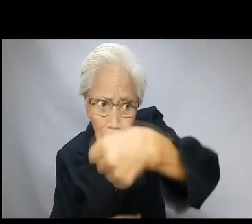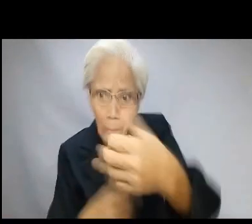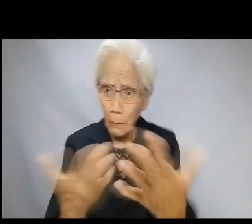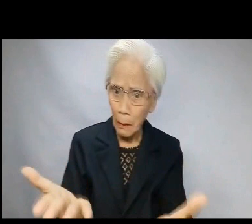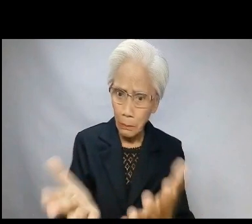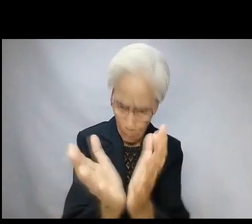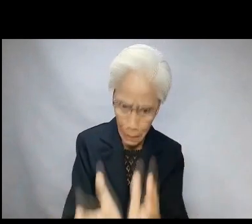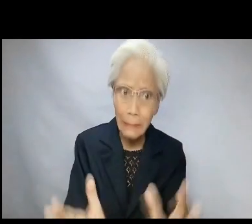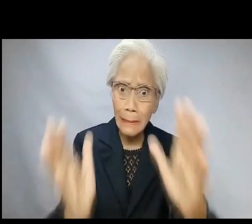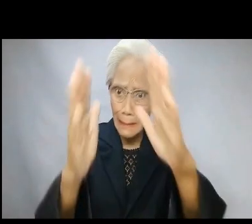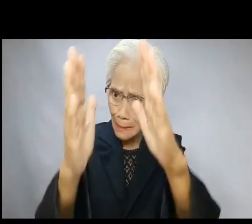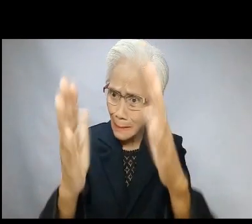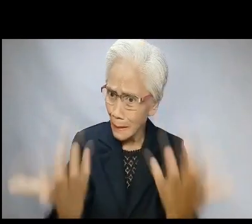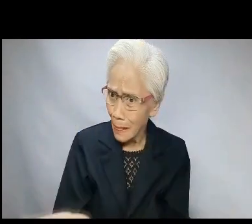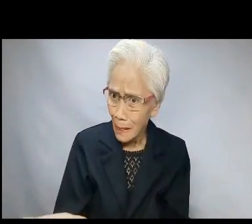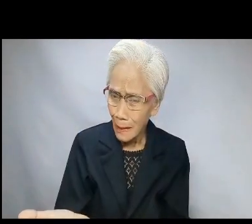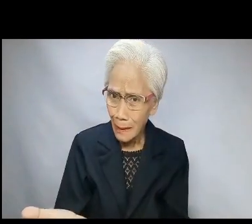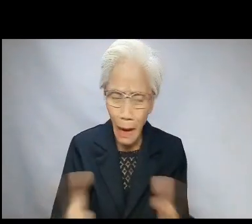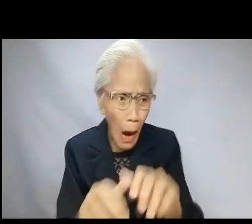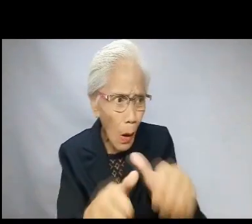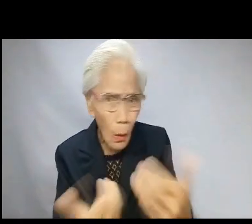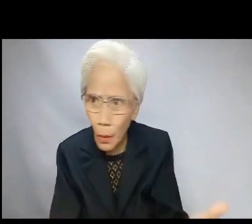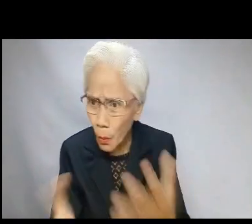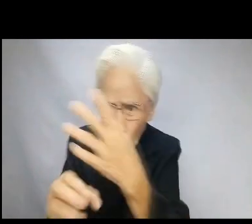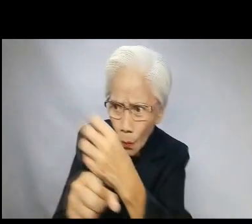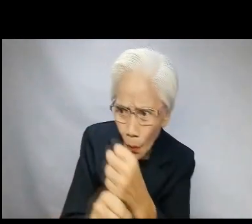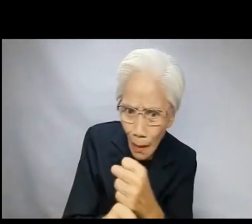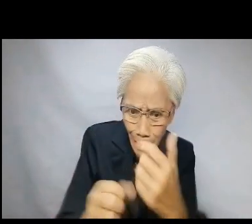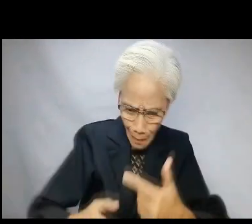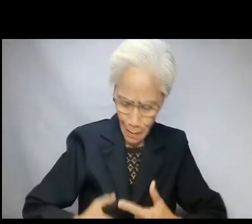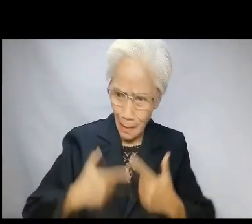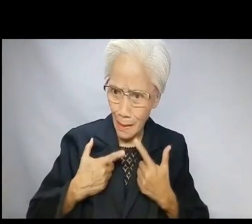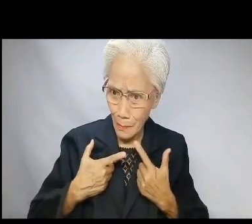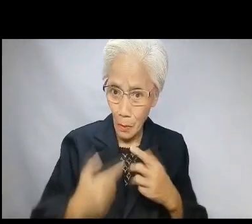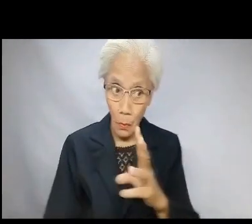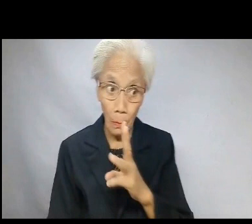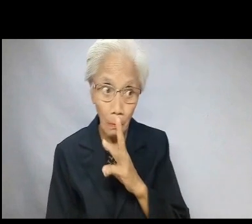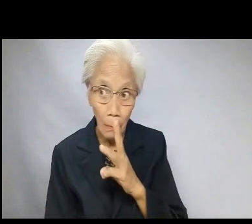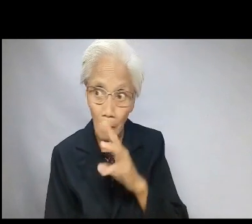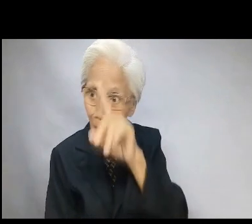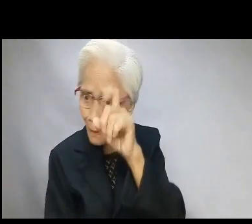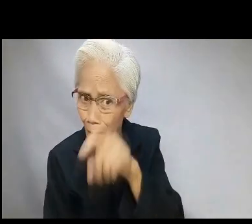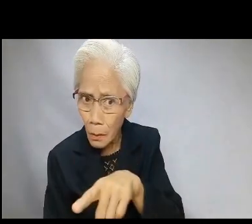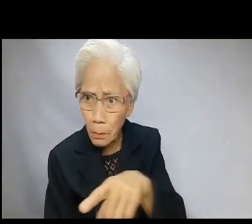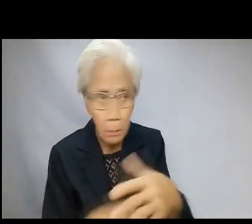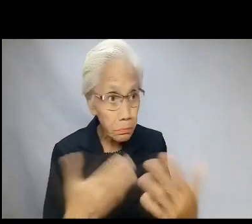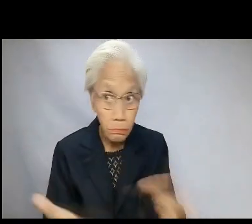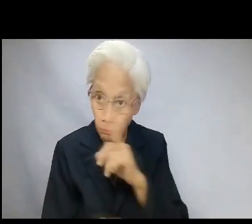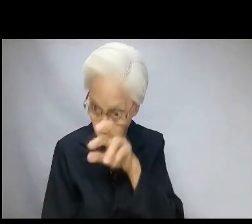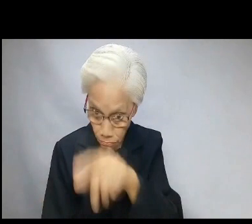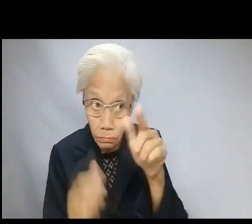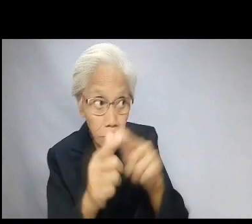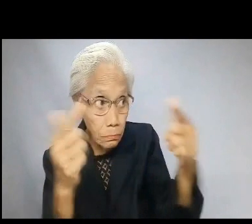the cistern is deep. Where can you get this living water? Are you greater than our father